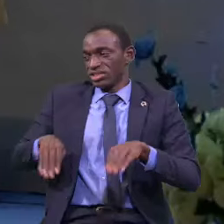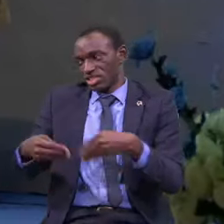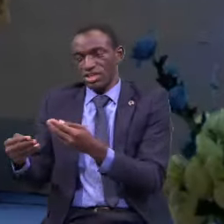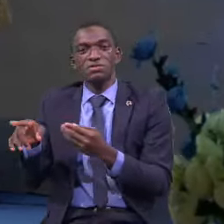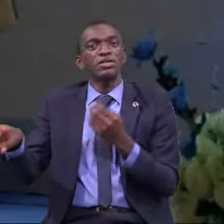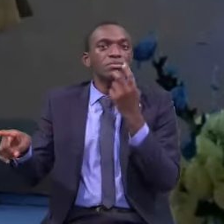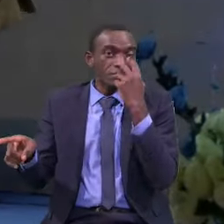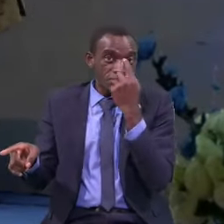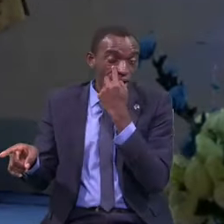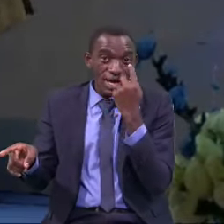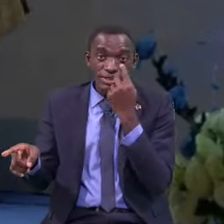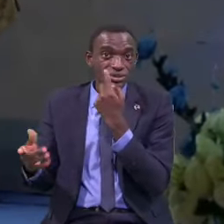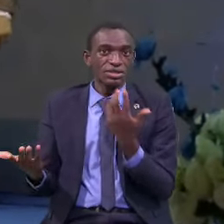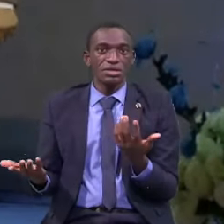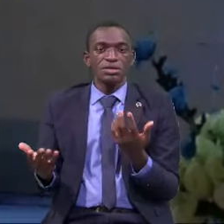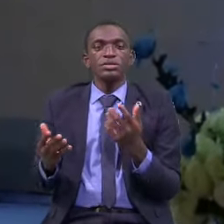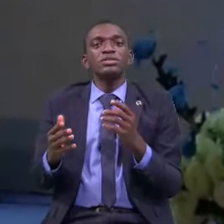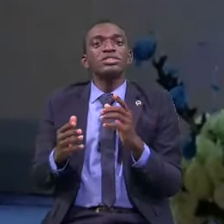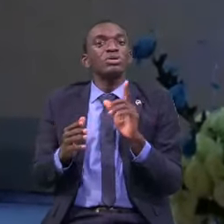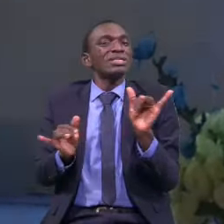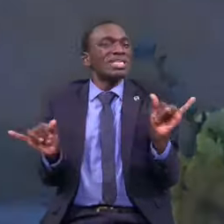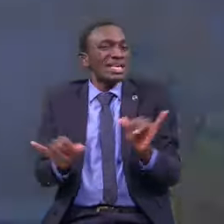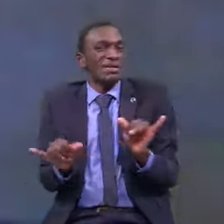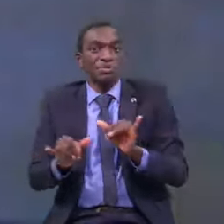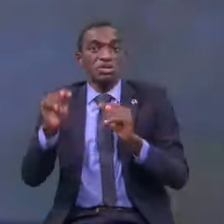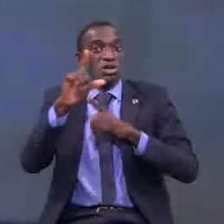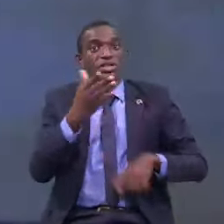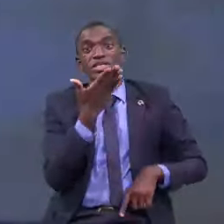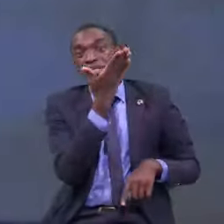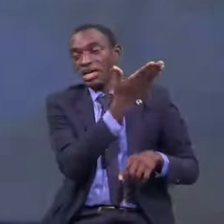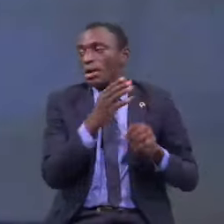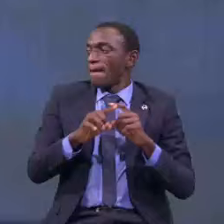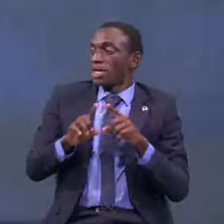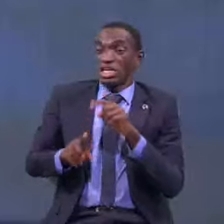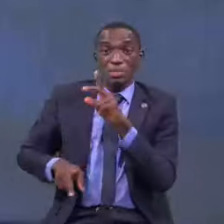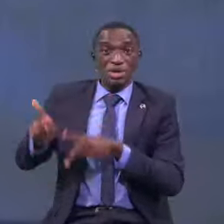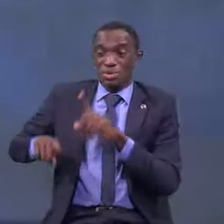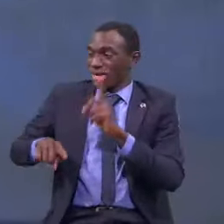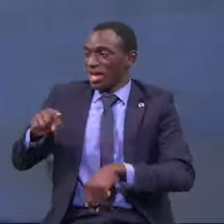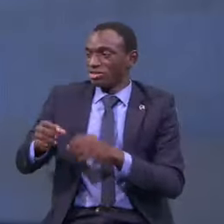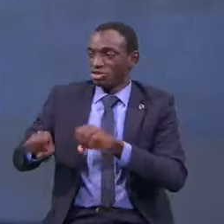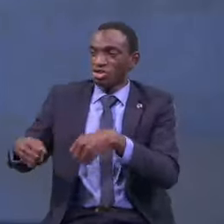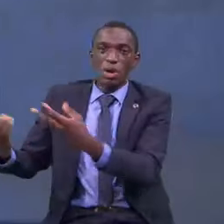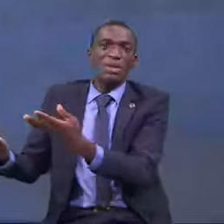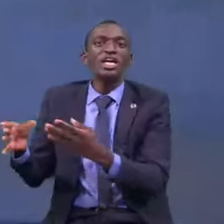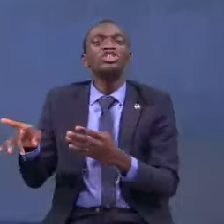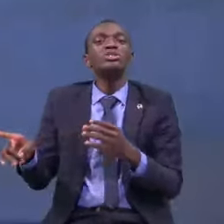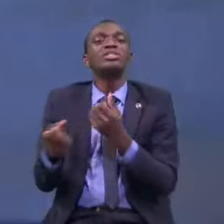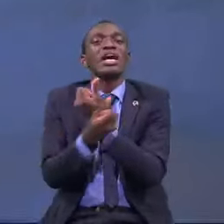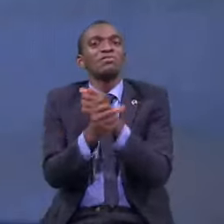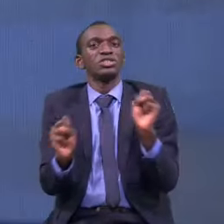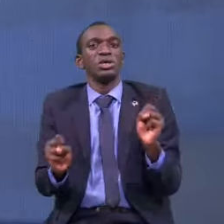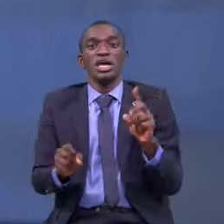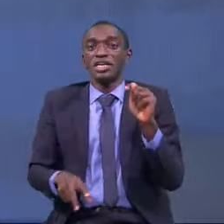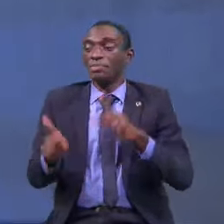cannot supply your salvation. The people that tie you down, tie you